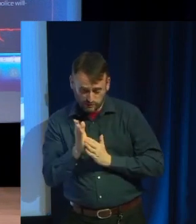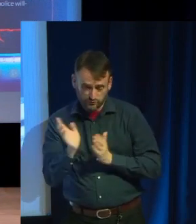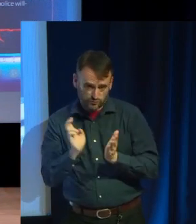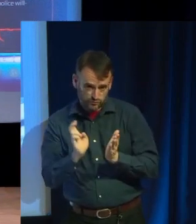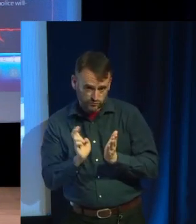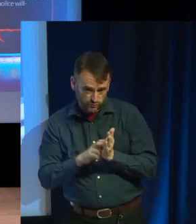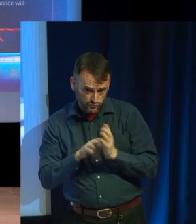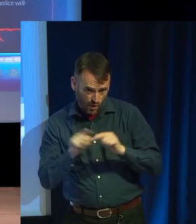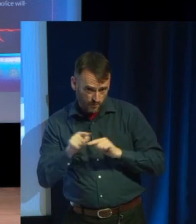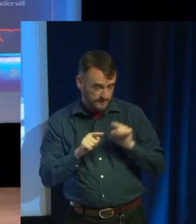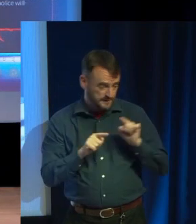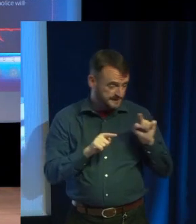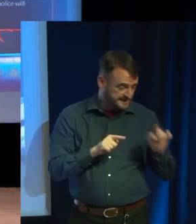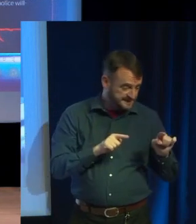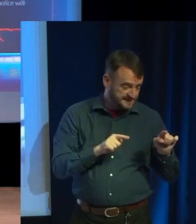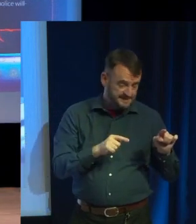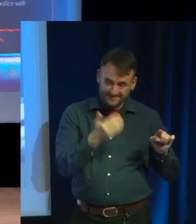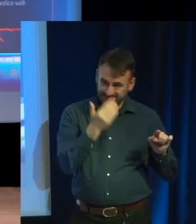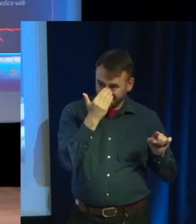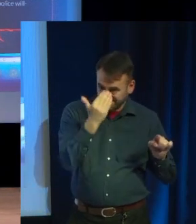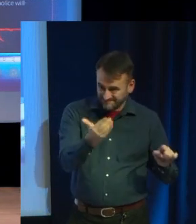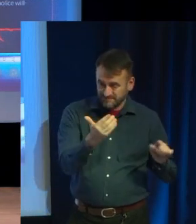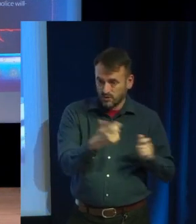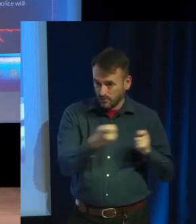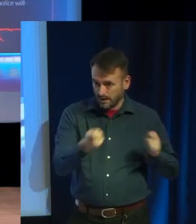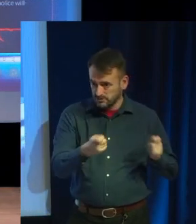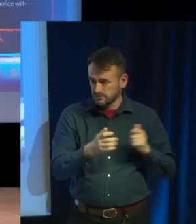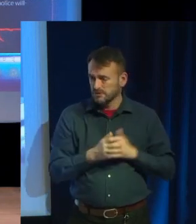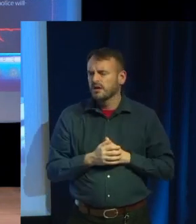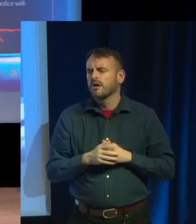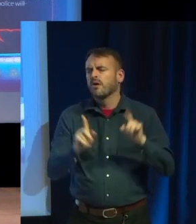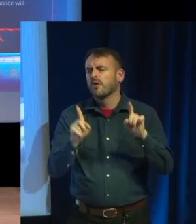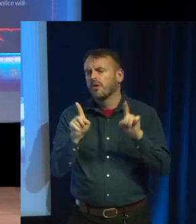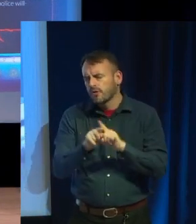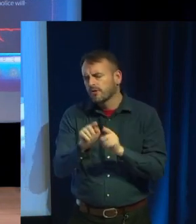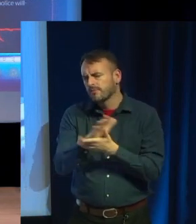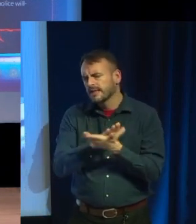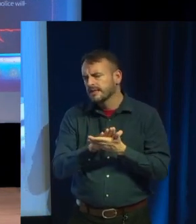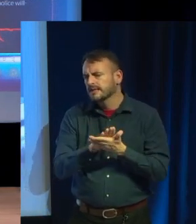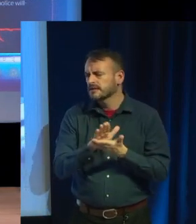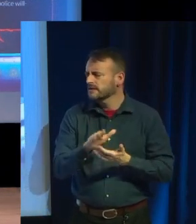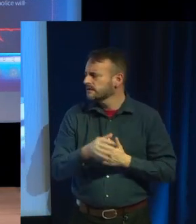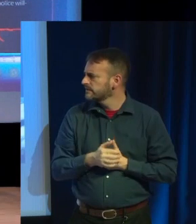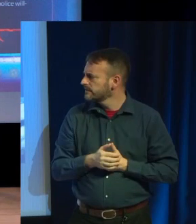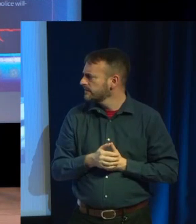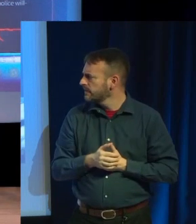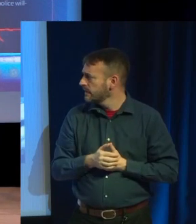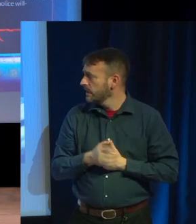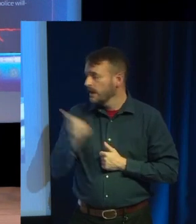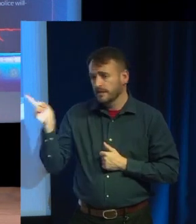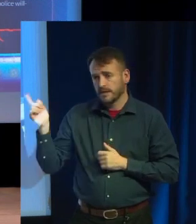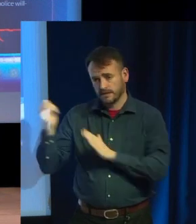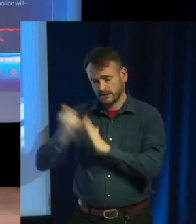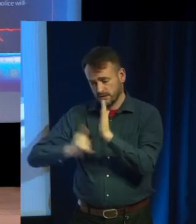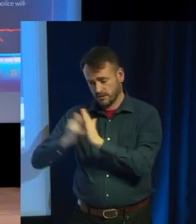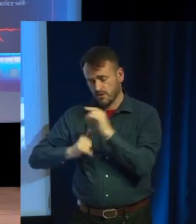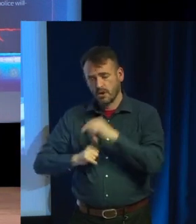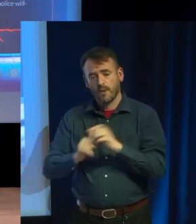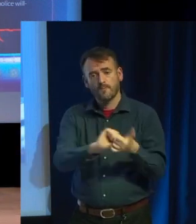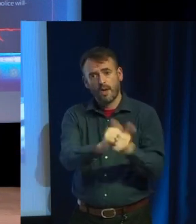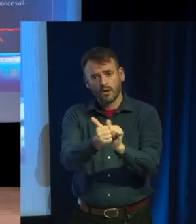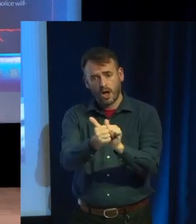long or too short or whatever. But that also meant that if you send this to a partner who is not